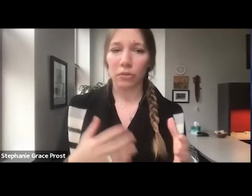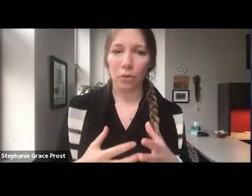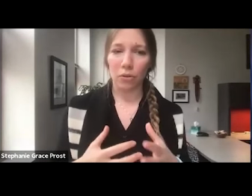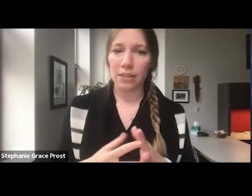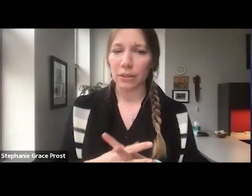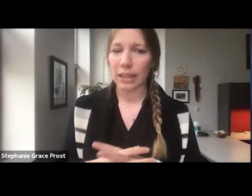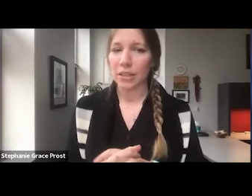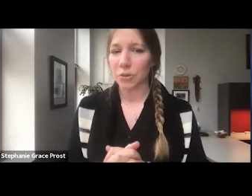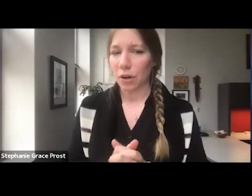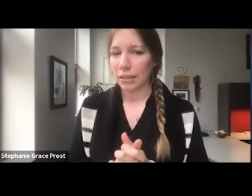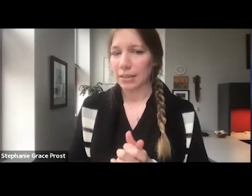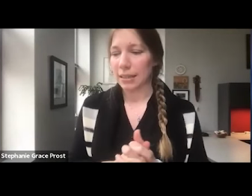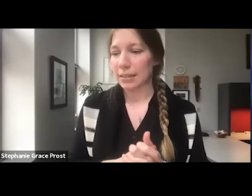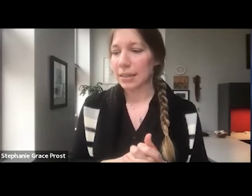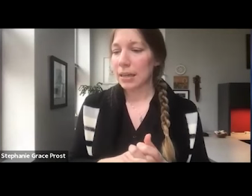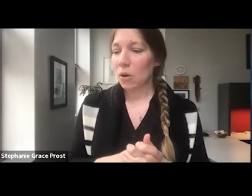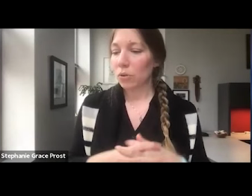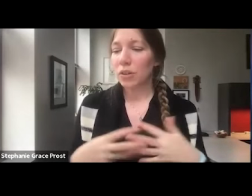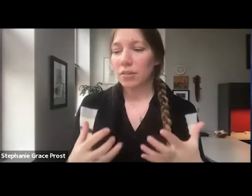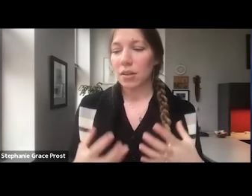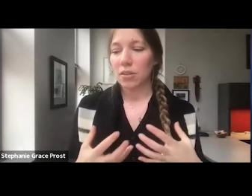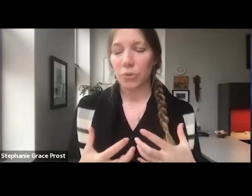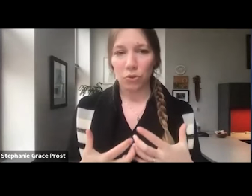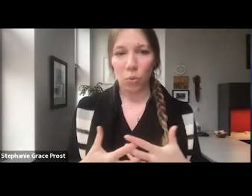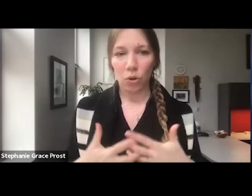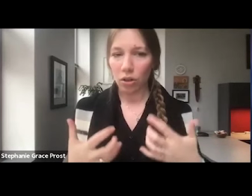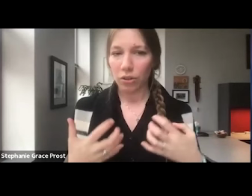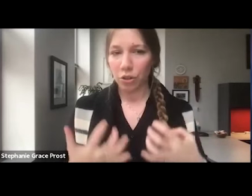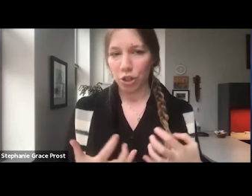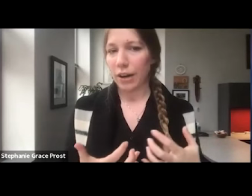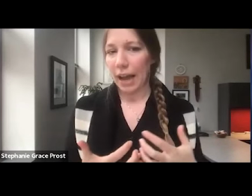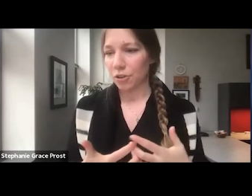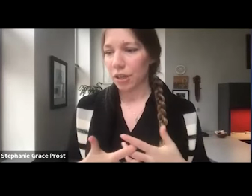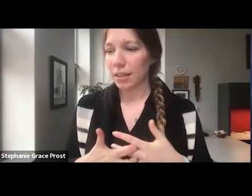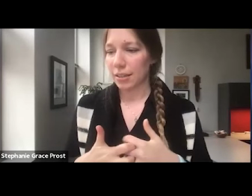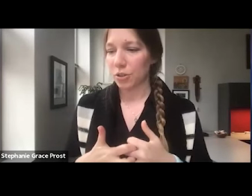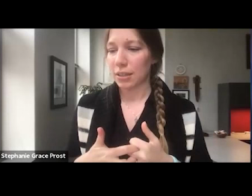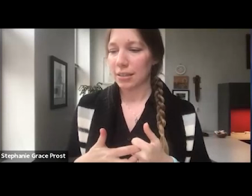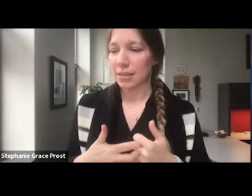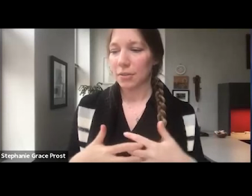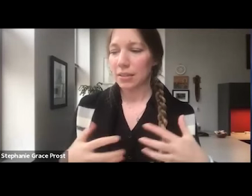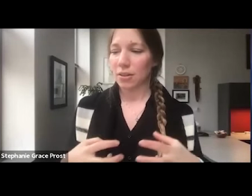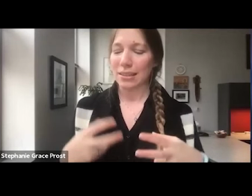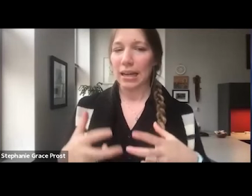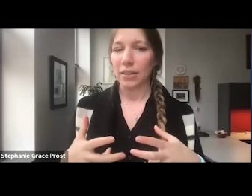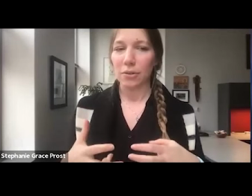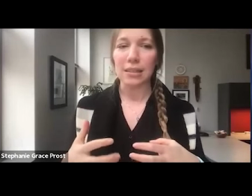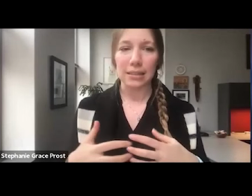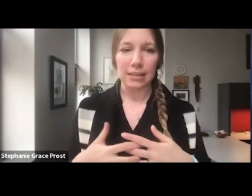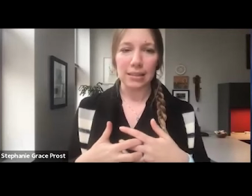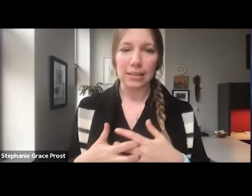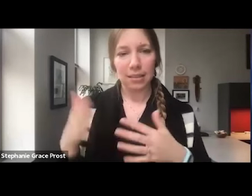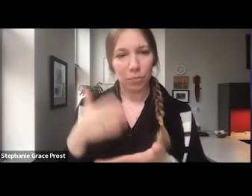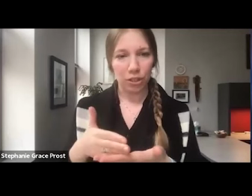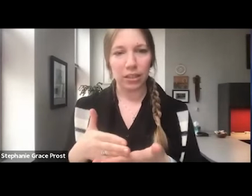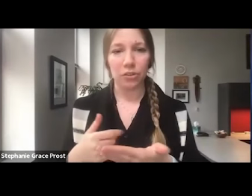Independent, though closely related to chronic disease, older adults also endure what are called geriatric conditions. And so these aren't diagnoses